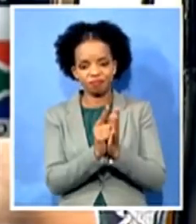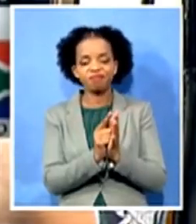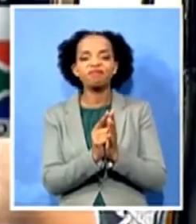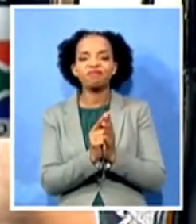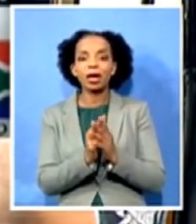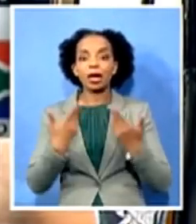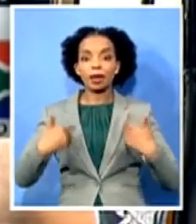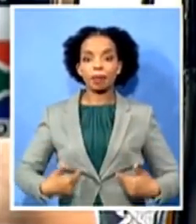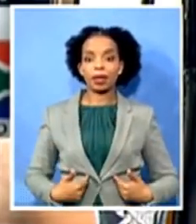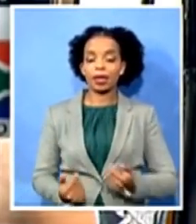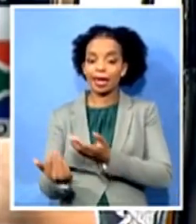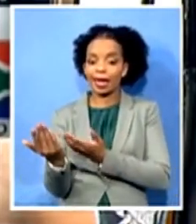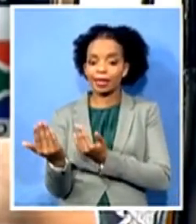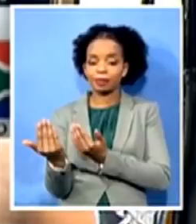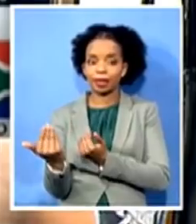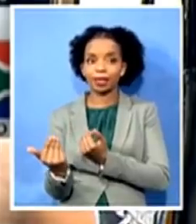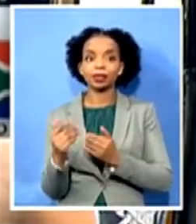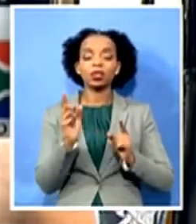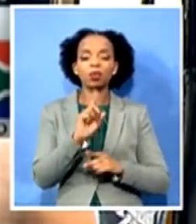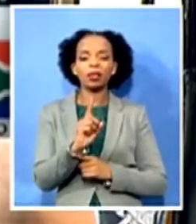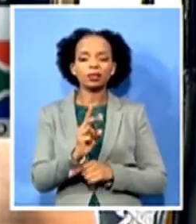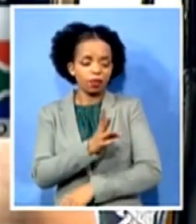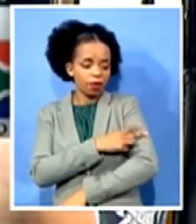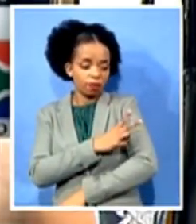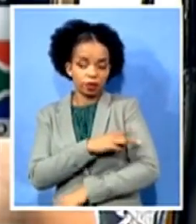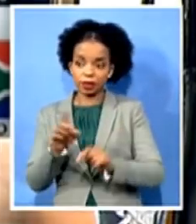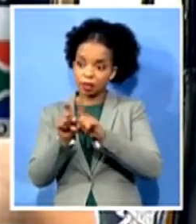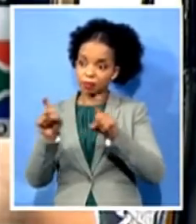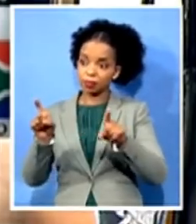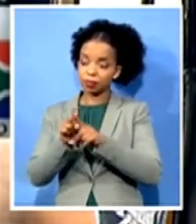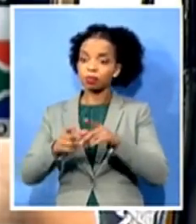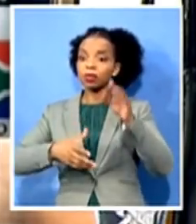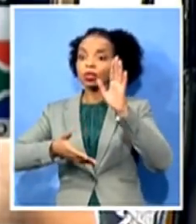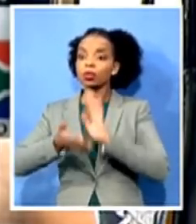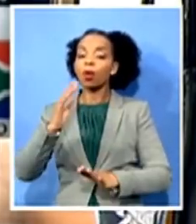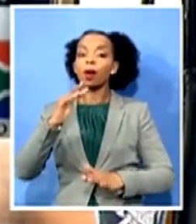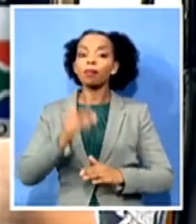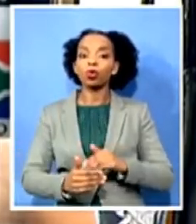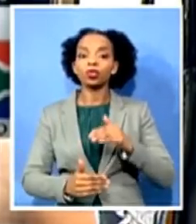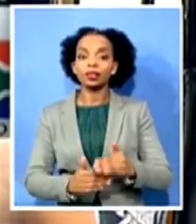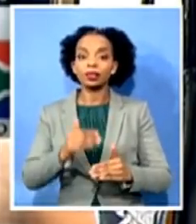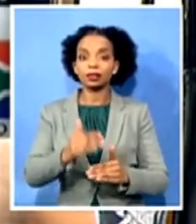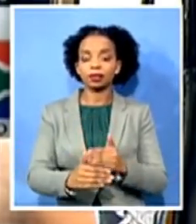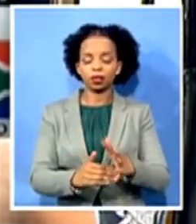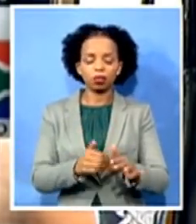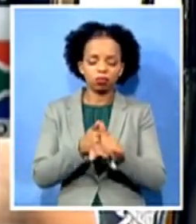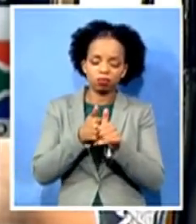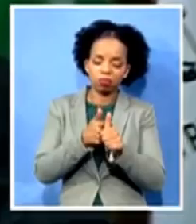go and follow that procedure and bring the final product to me.